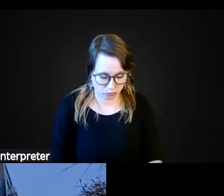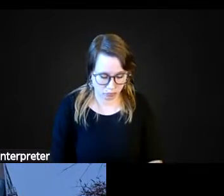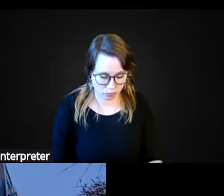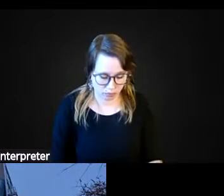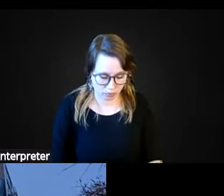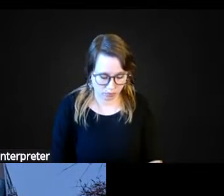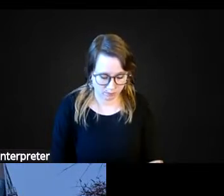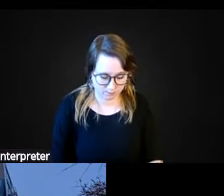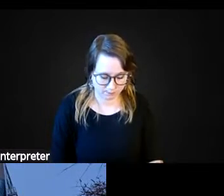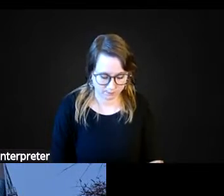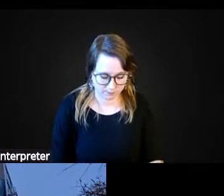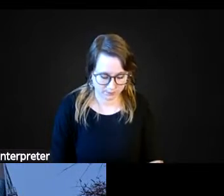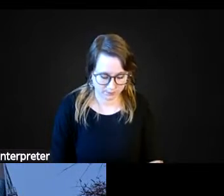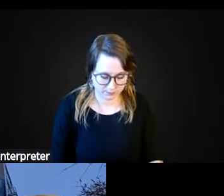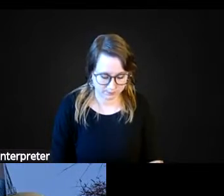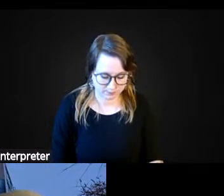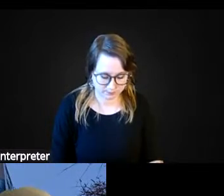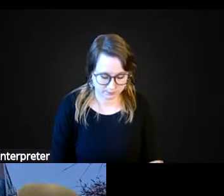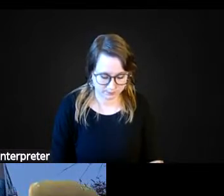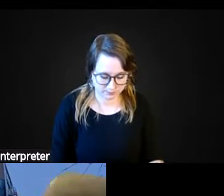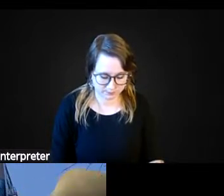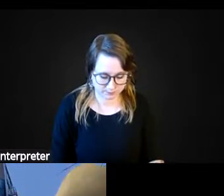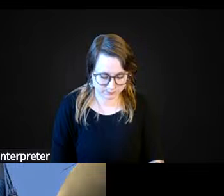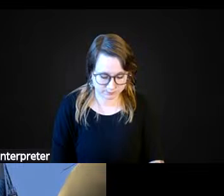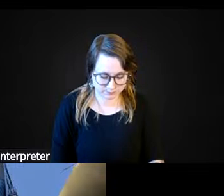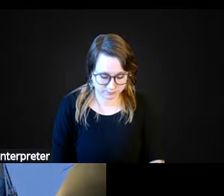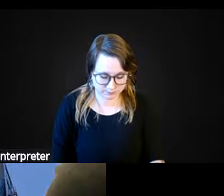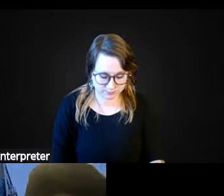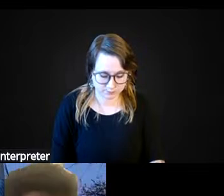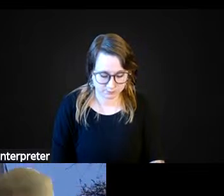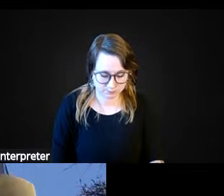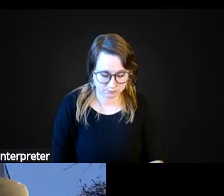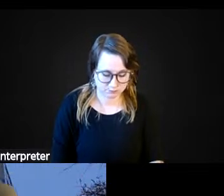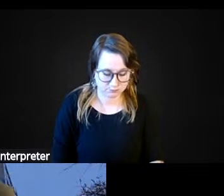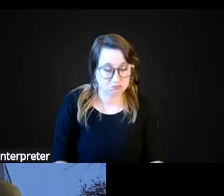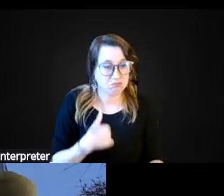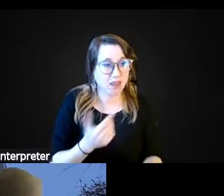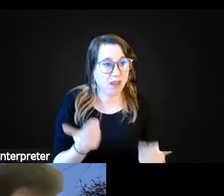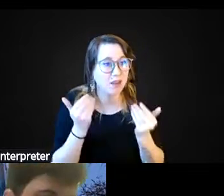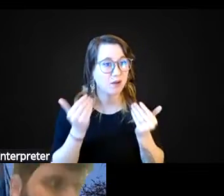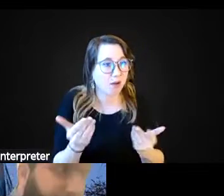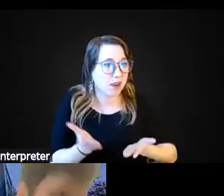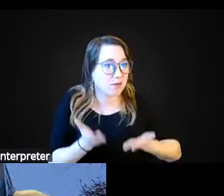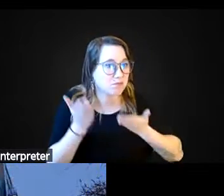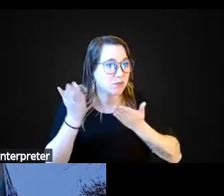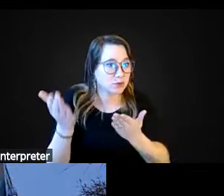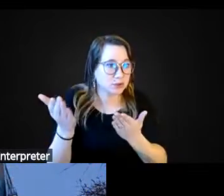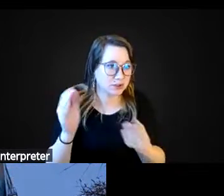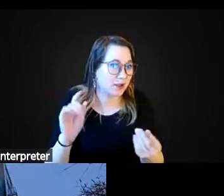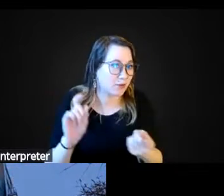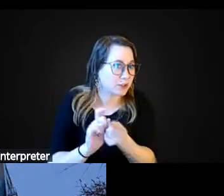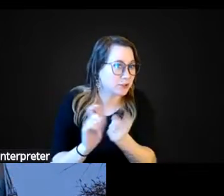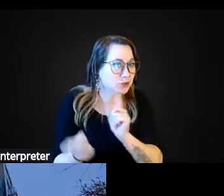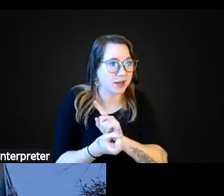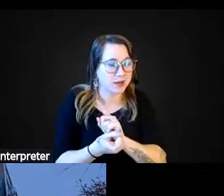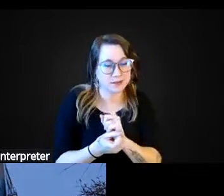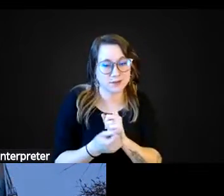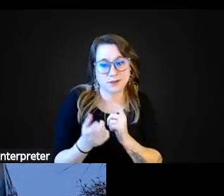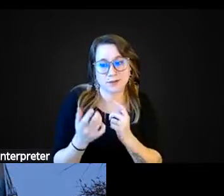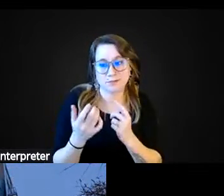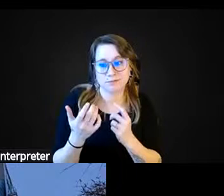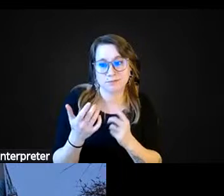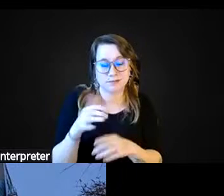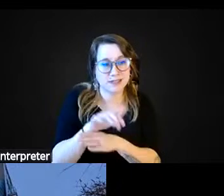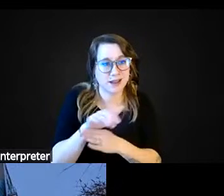Okay. With that being said, I move that we adopt tonight's agenda as amended. Um, as recently noticed by the